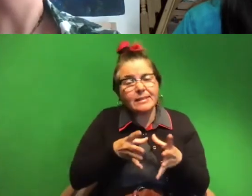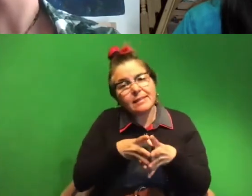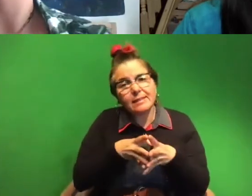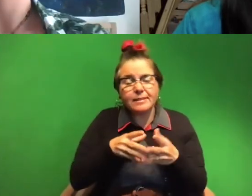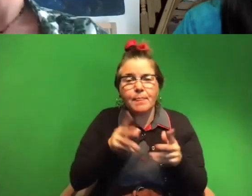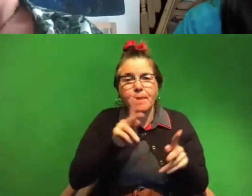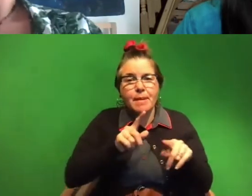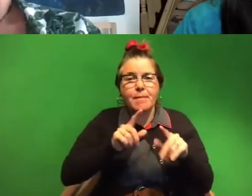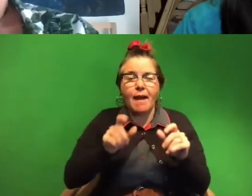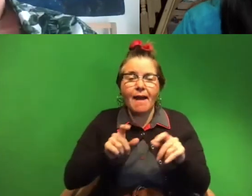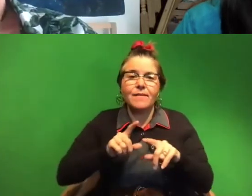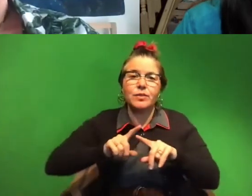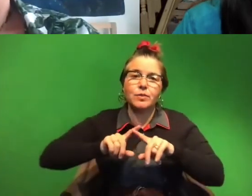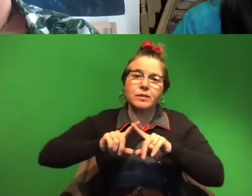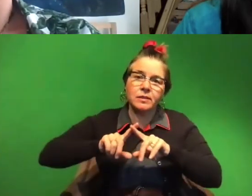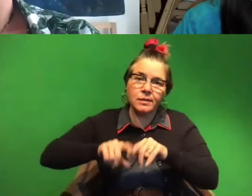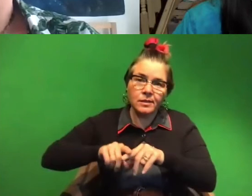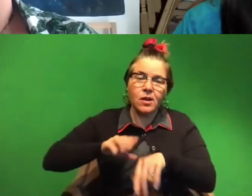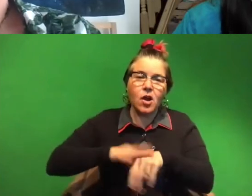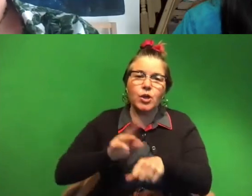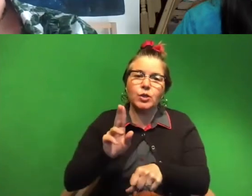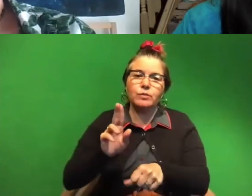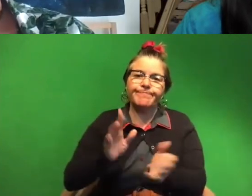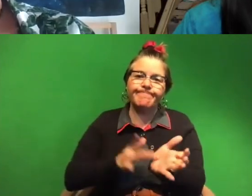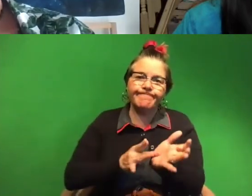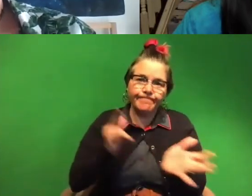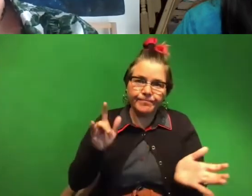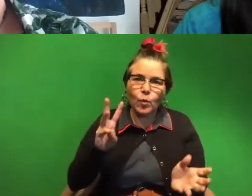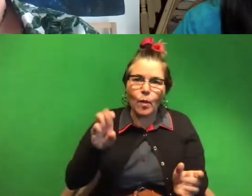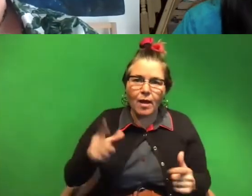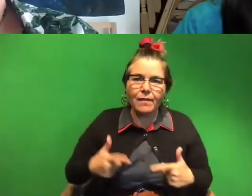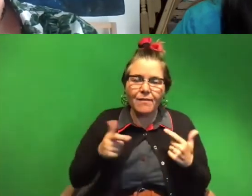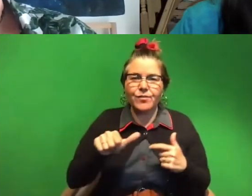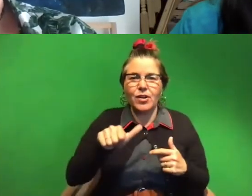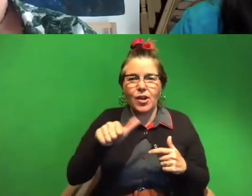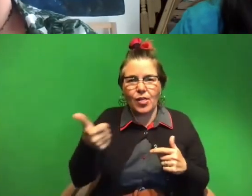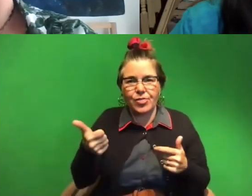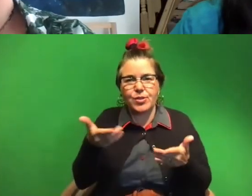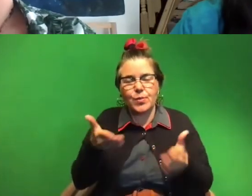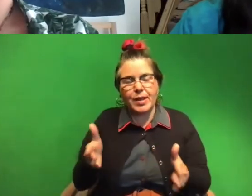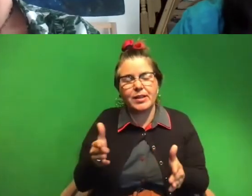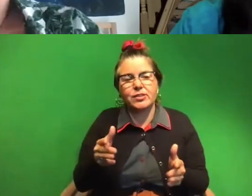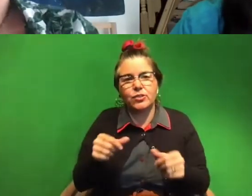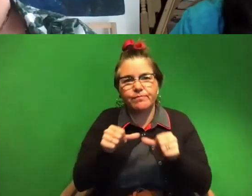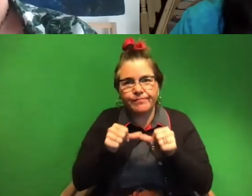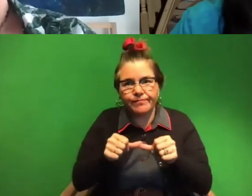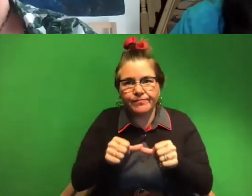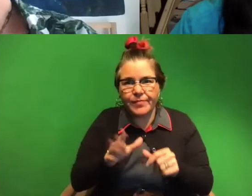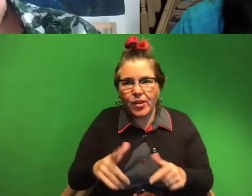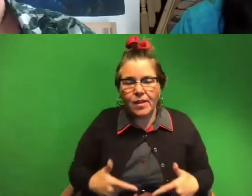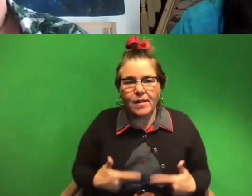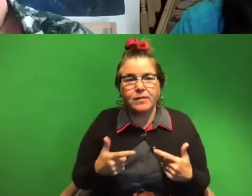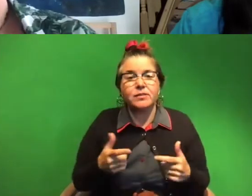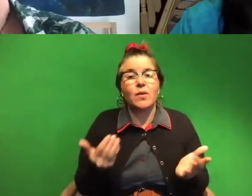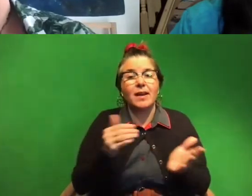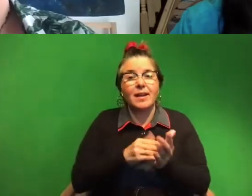rely on using the wildlife for other factors in order to, again, be sustained, or again, the physical